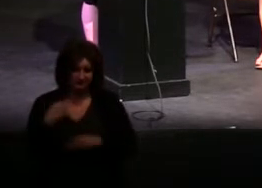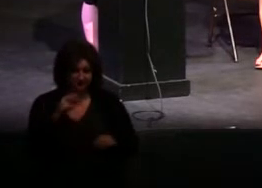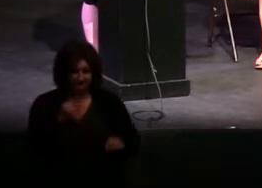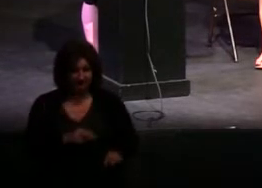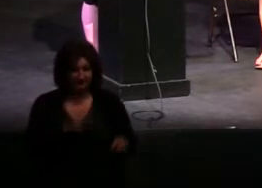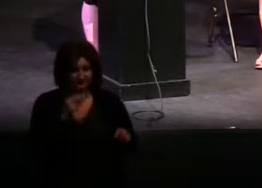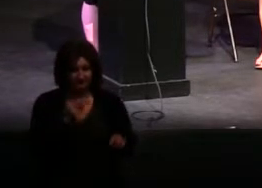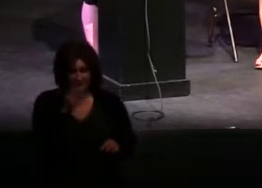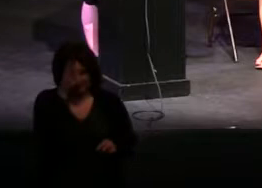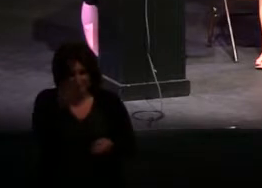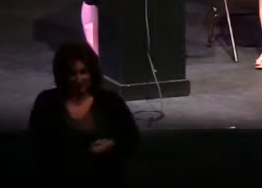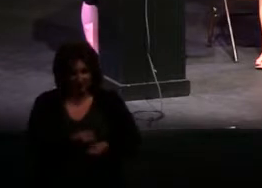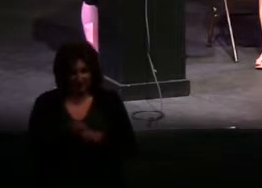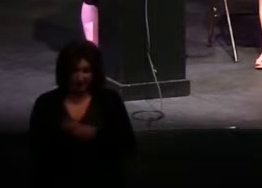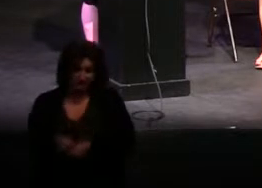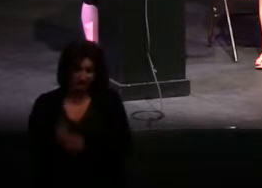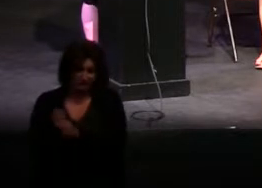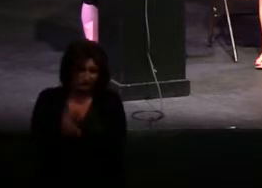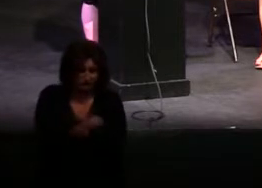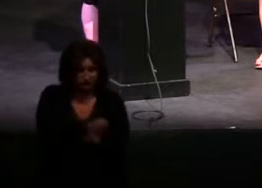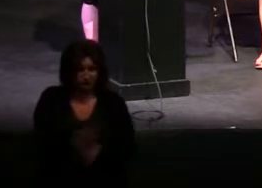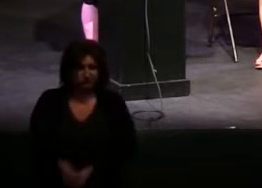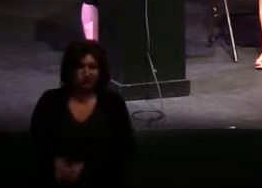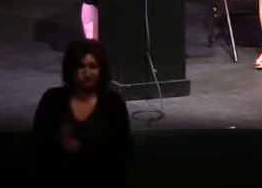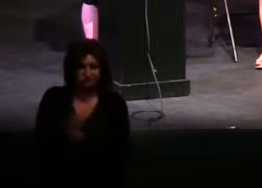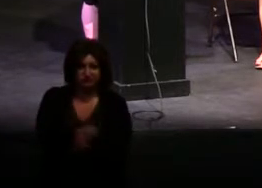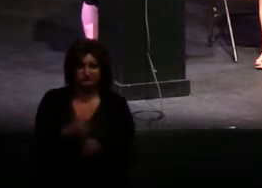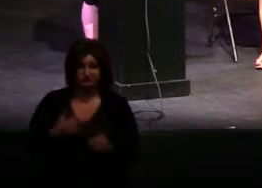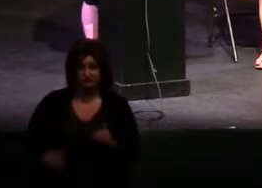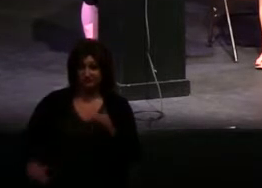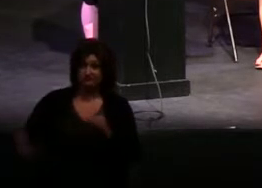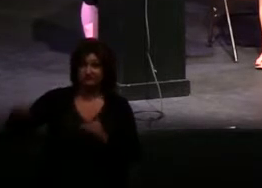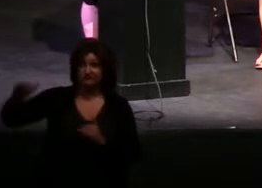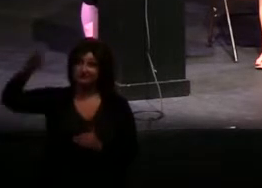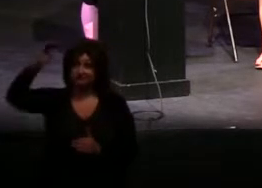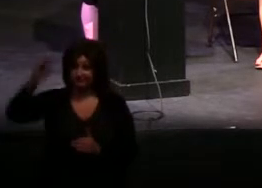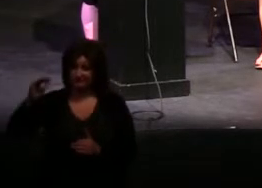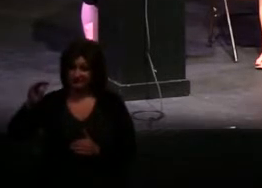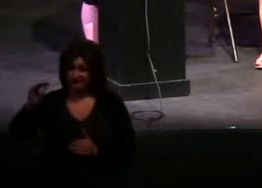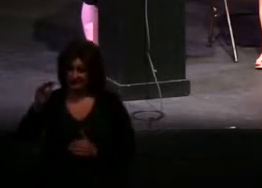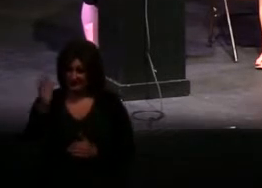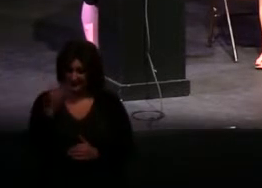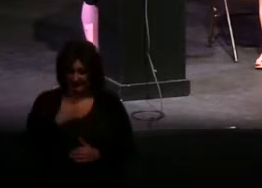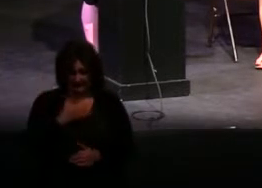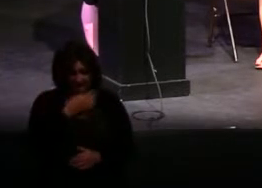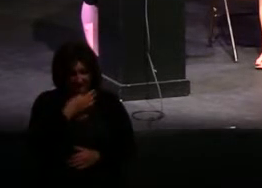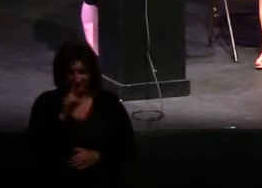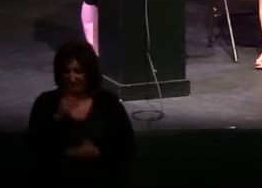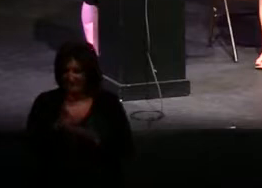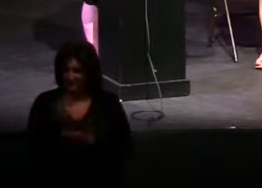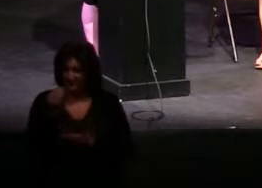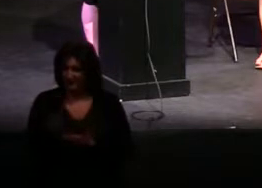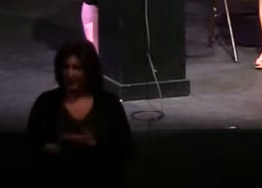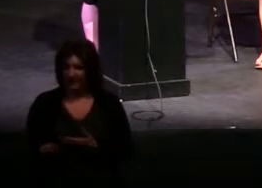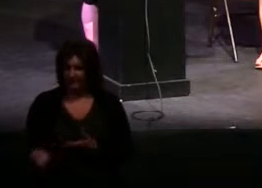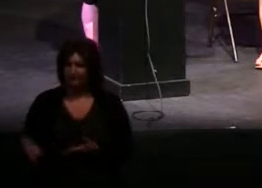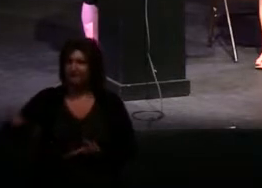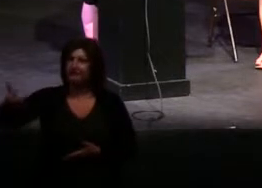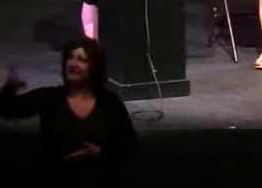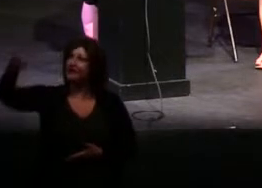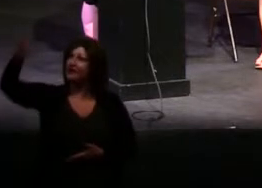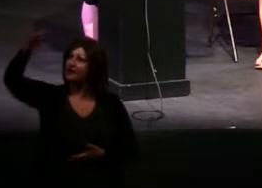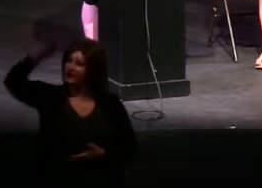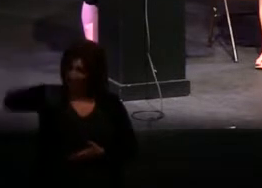father shoveling manure from a pile tall as a two-story building. I couldn't help but wonder where he ever purchased such a